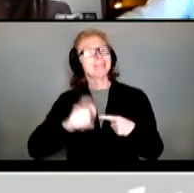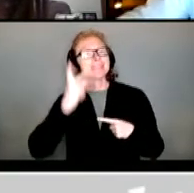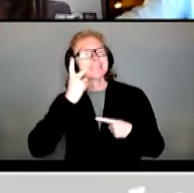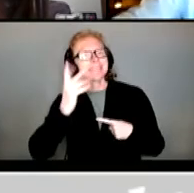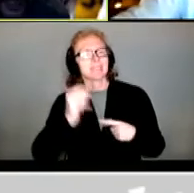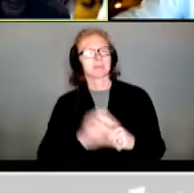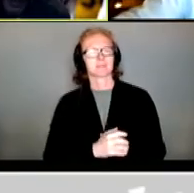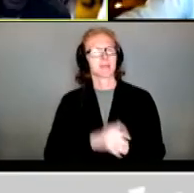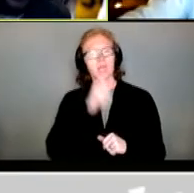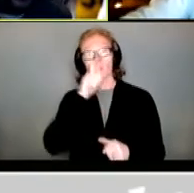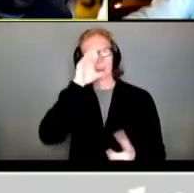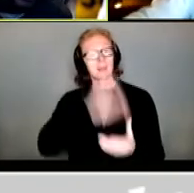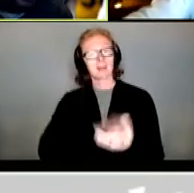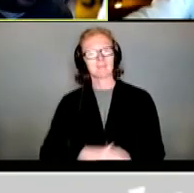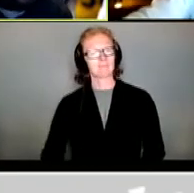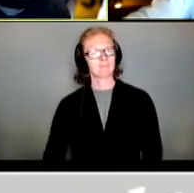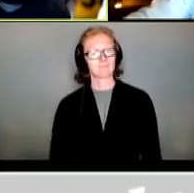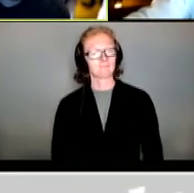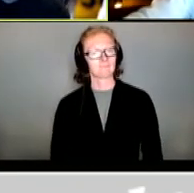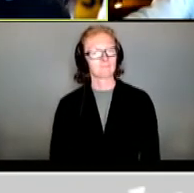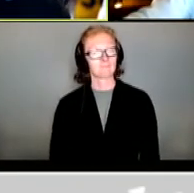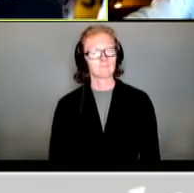I don't believe it.